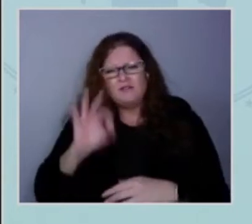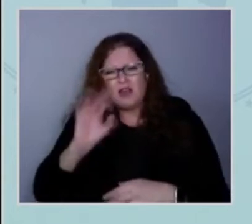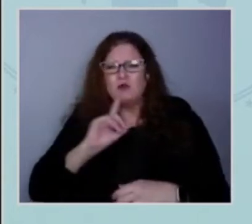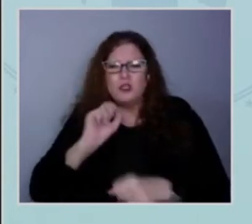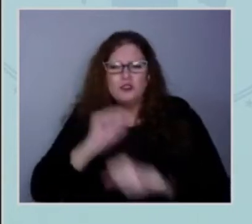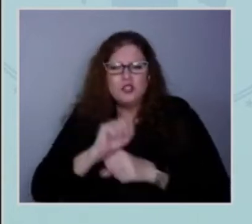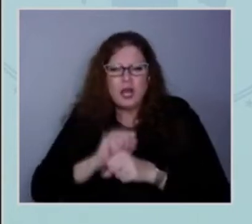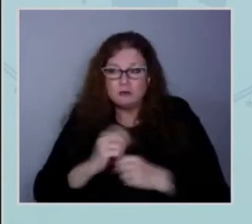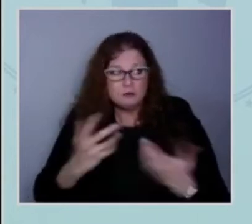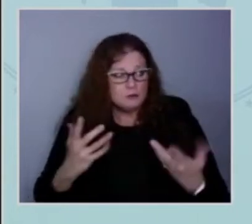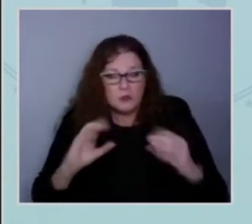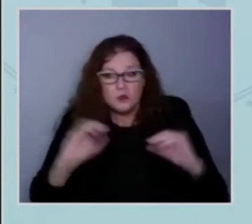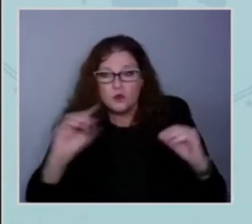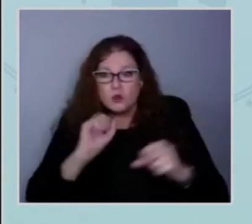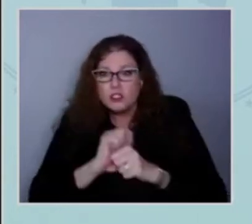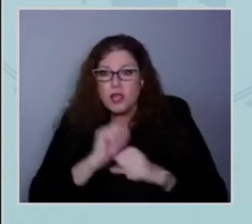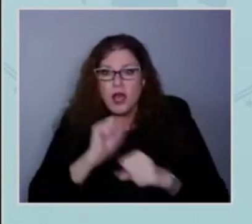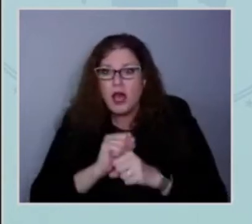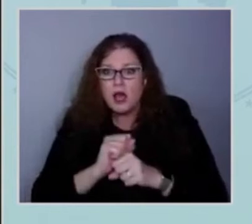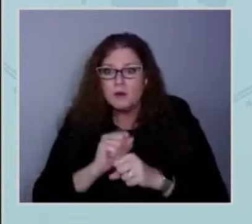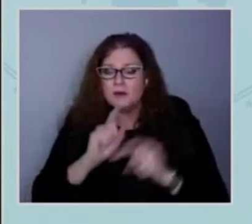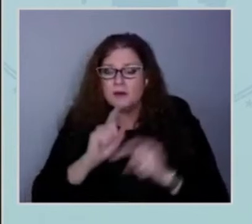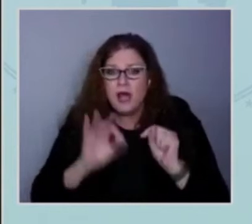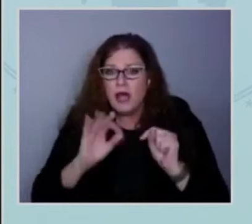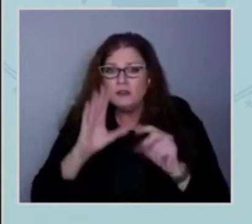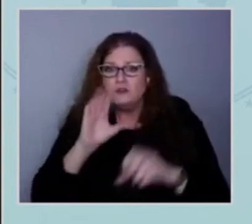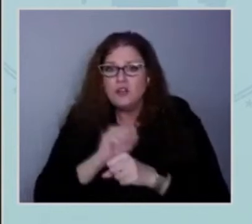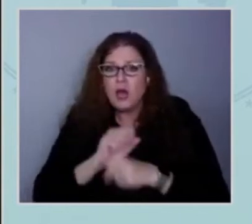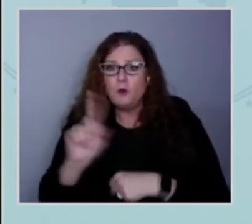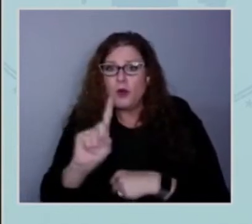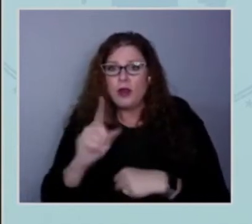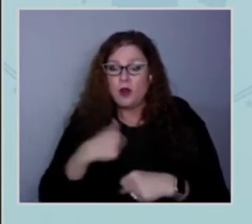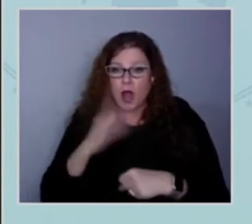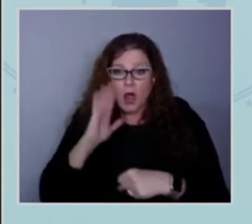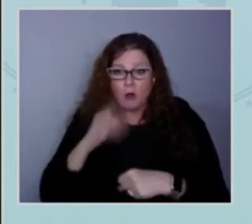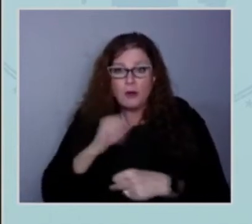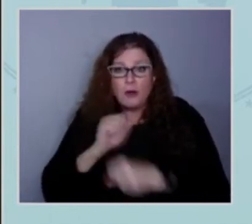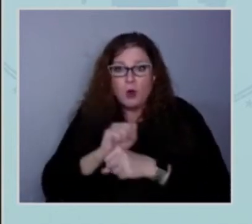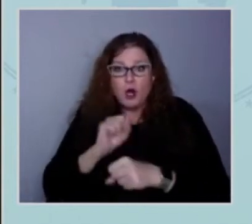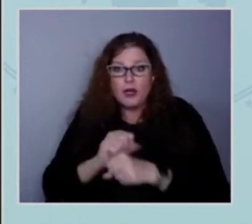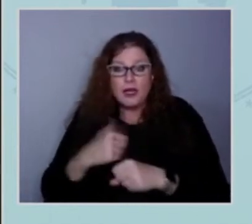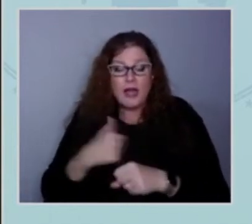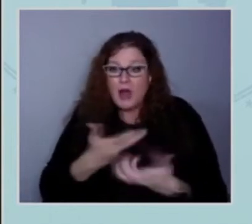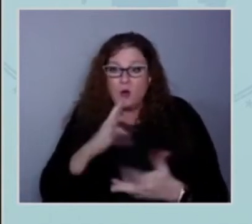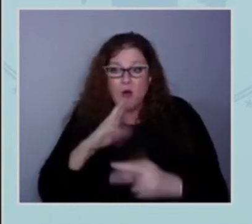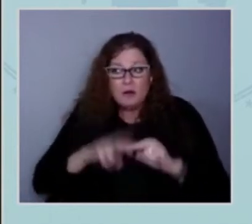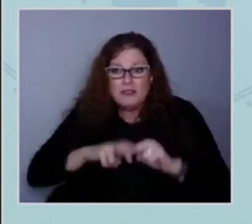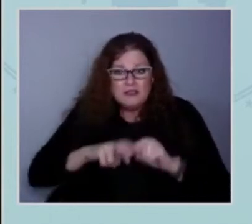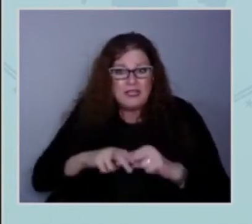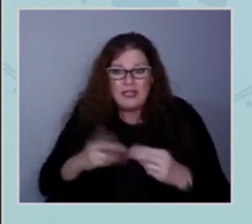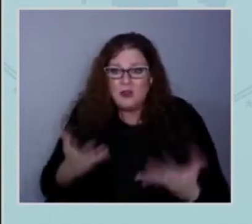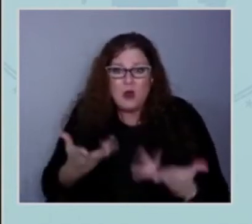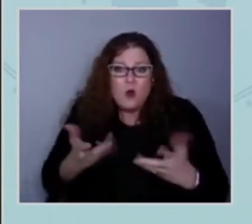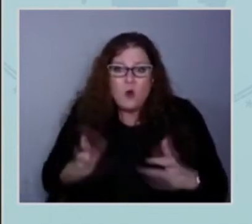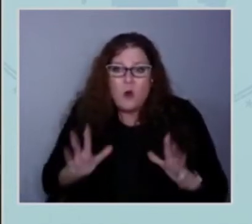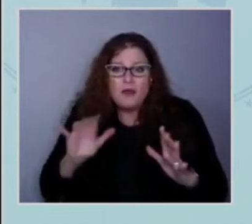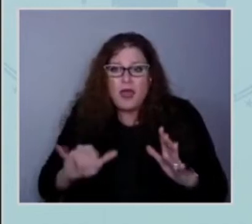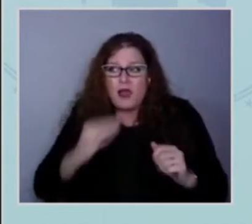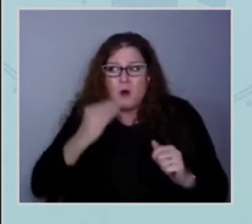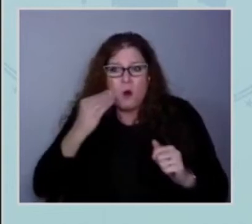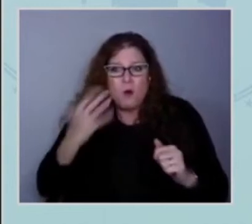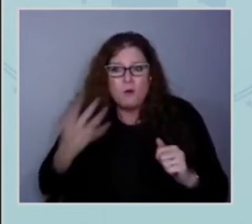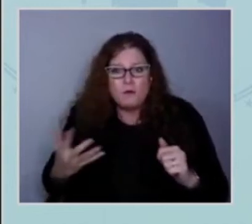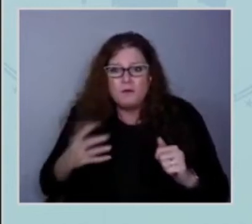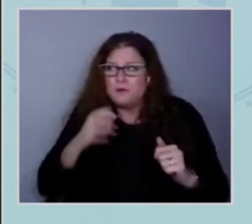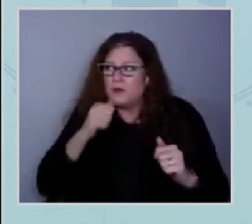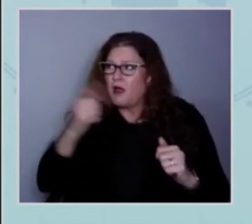extra money. They're just lazy. They need to get a job. There is nowhere to go to get a job. But we would be working.